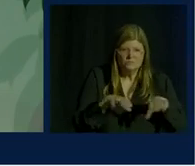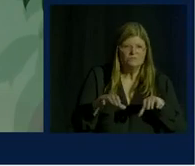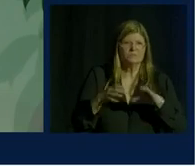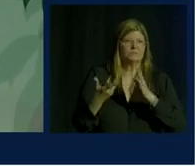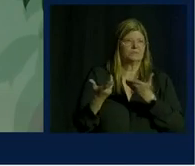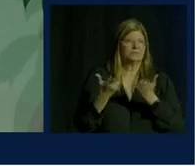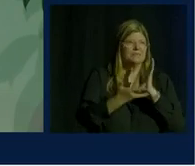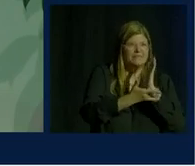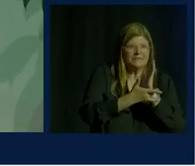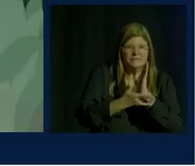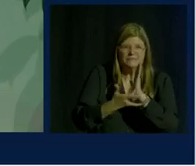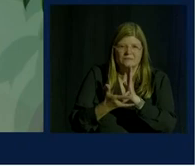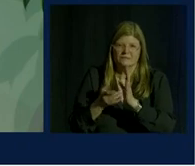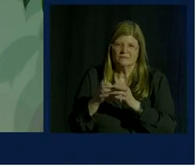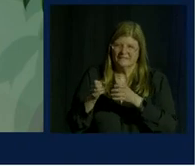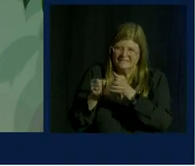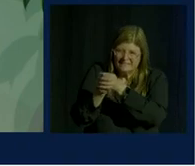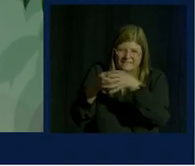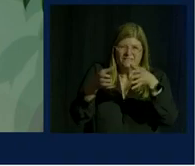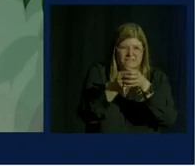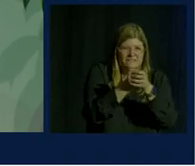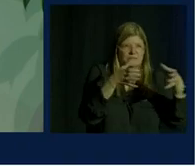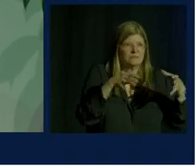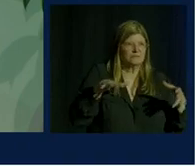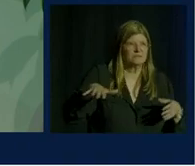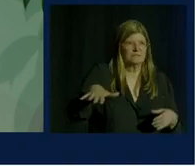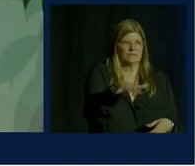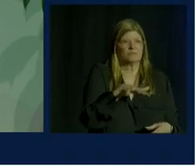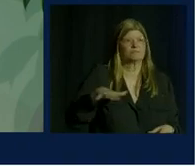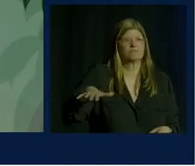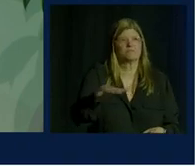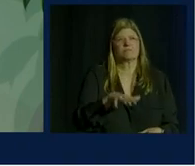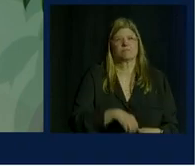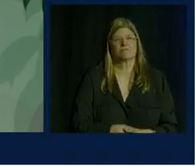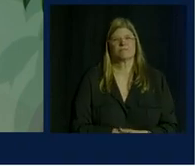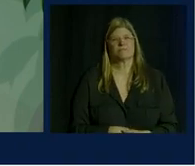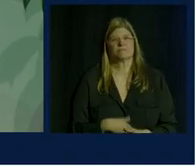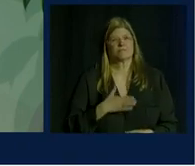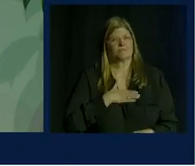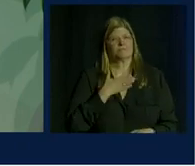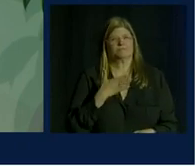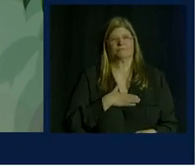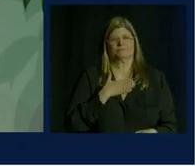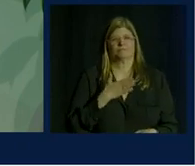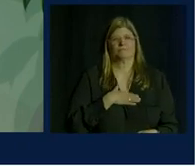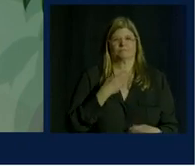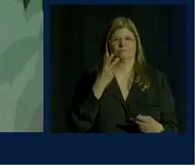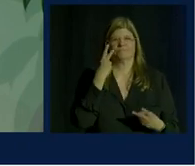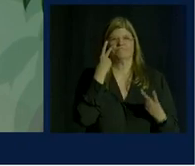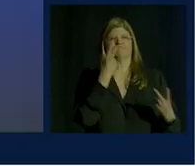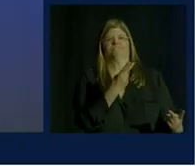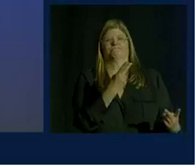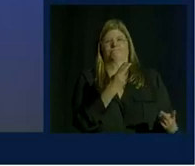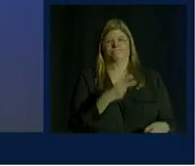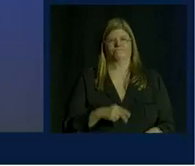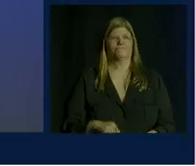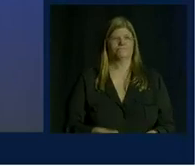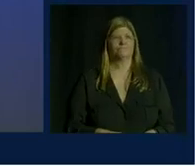those businesses is where I think we'd like to go. Absolutely, makes sense. How about you, Josh?